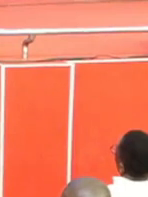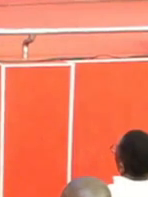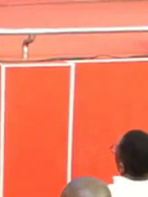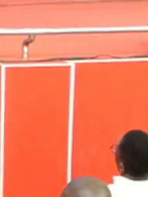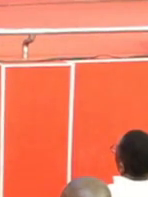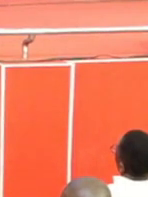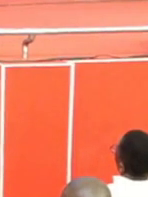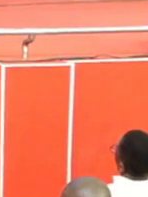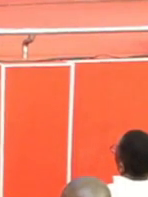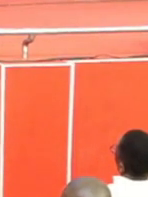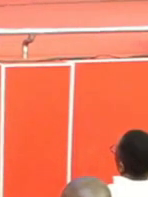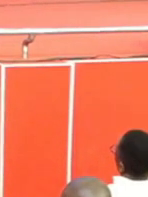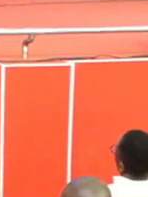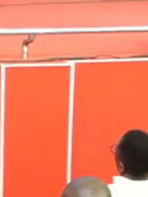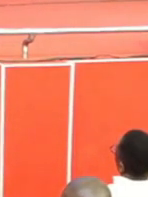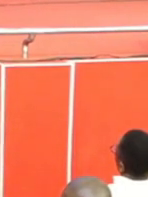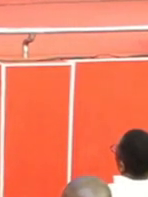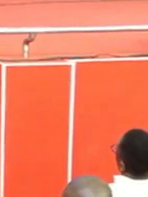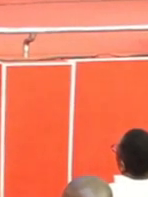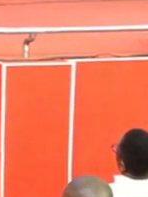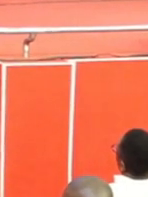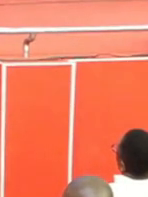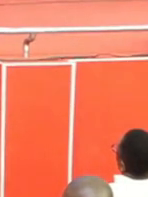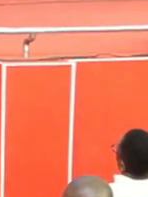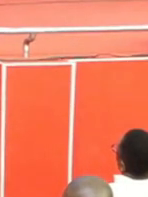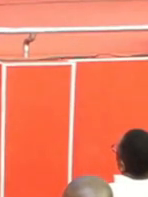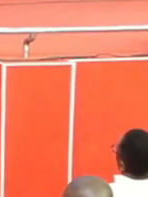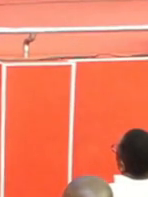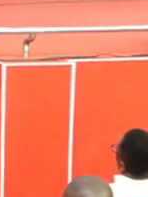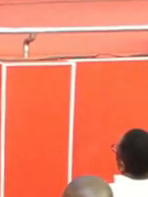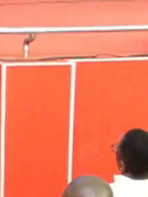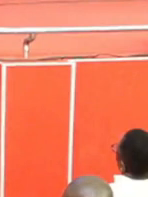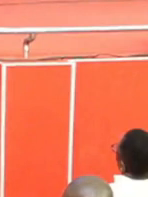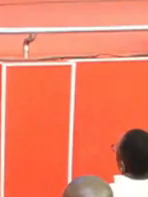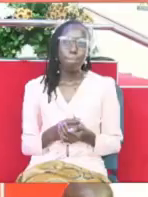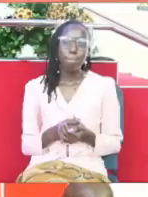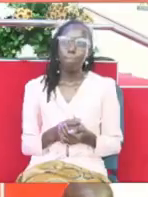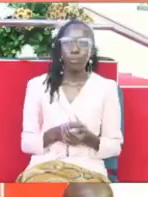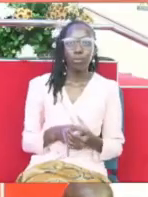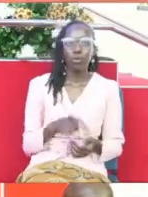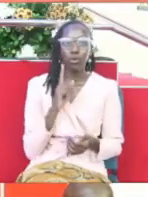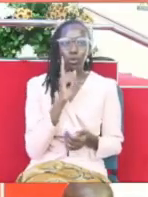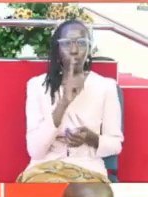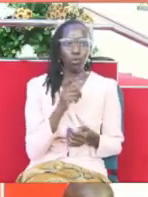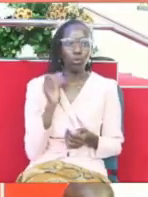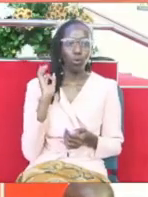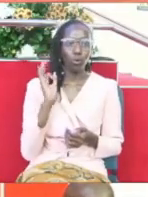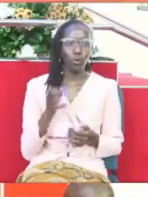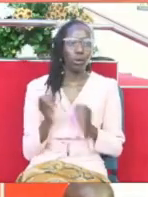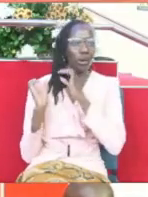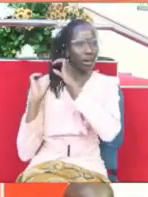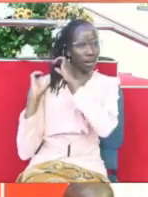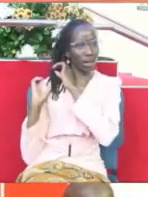like he did. Kutakusaidia utembee kwa huruma jinsi alivyofanya. Because you will carry that which is his. Kwa sababu utabeba